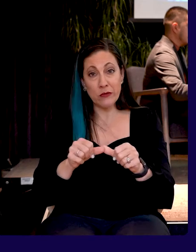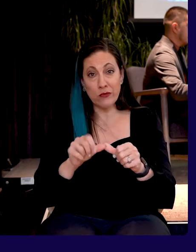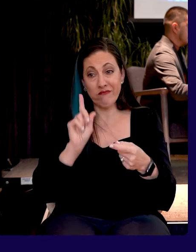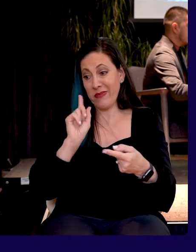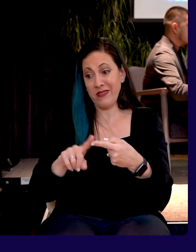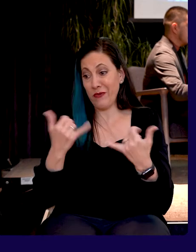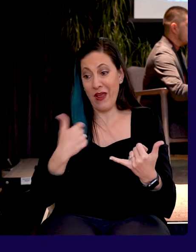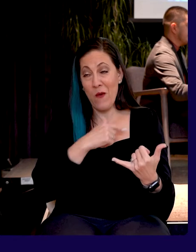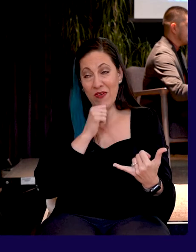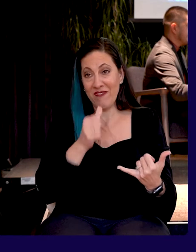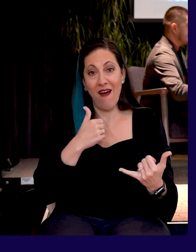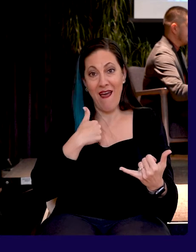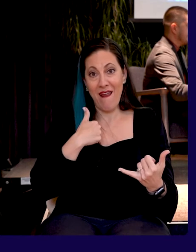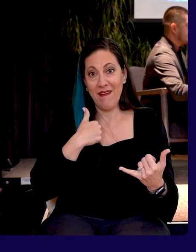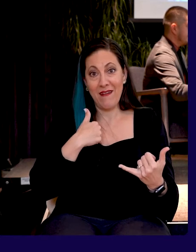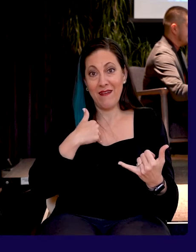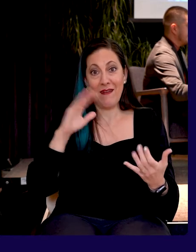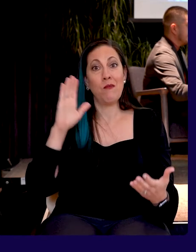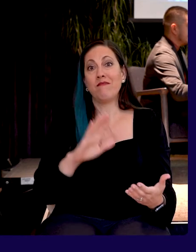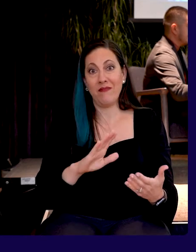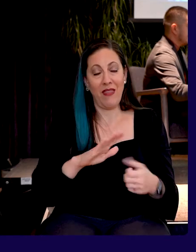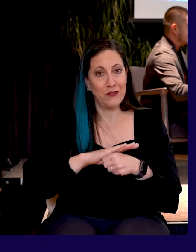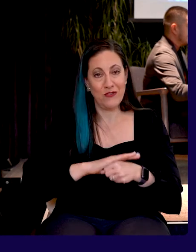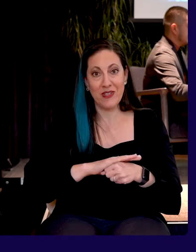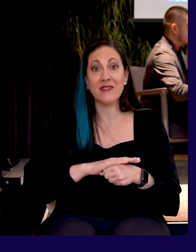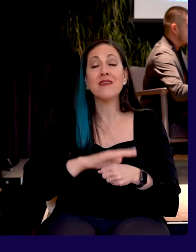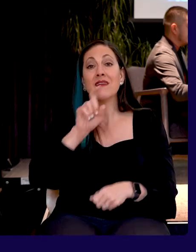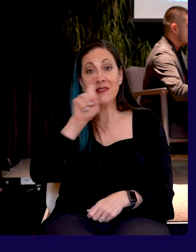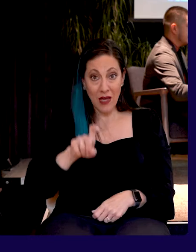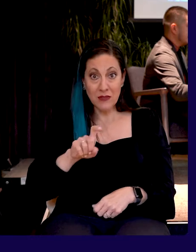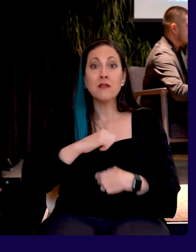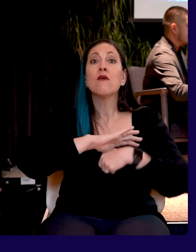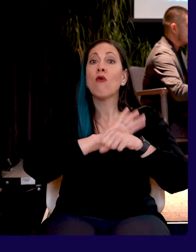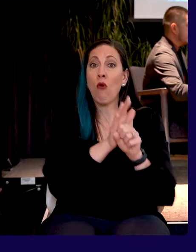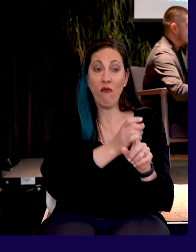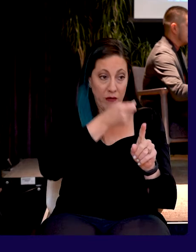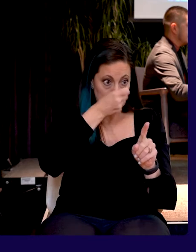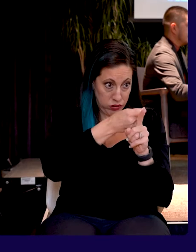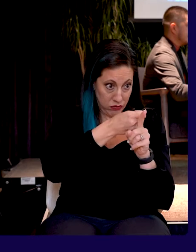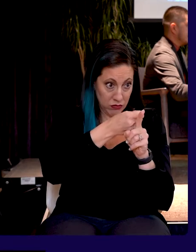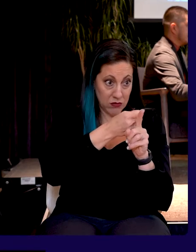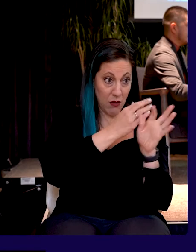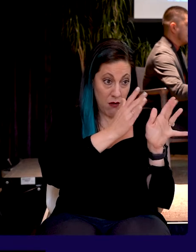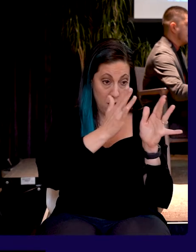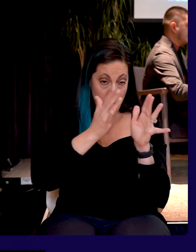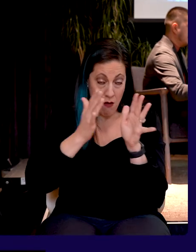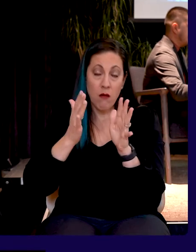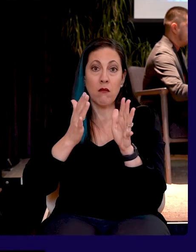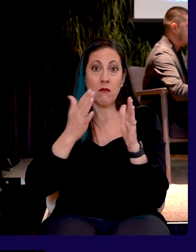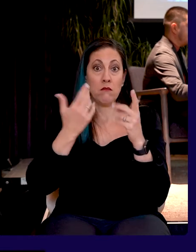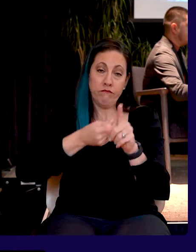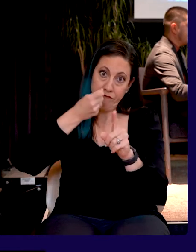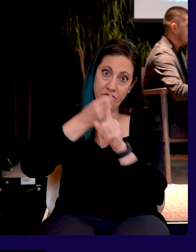not had a break. Here in Texas, we had COVID hit, and then we had the great ice storm, which a lot of you